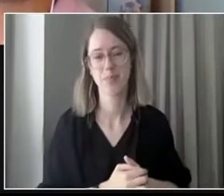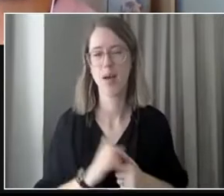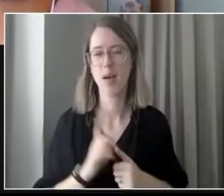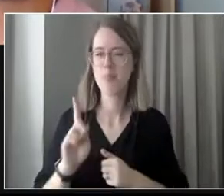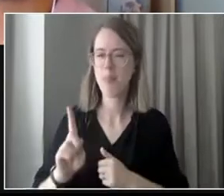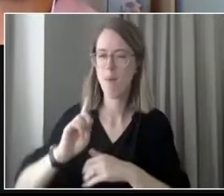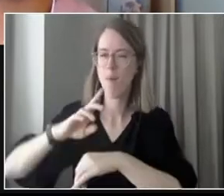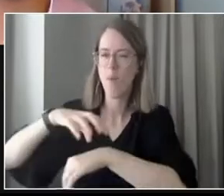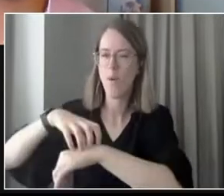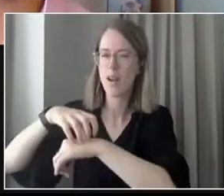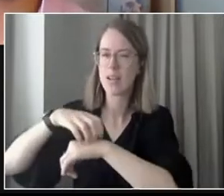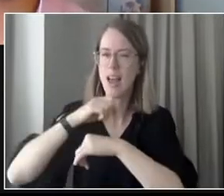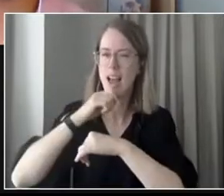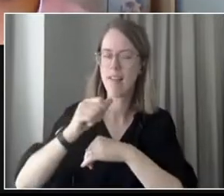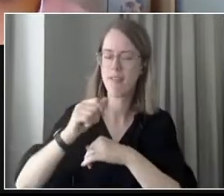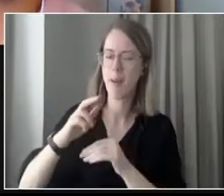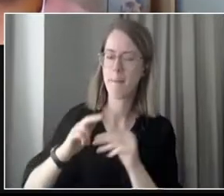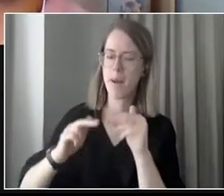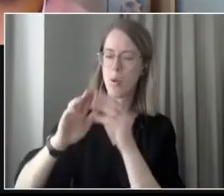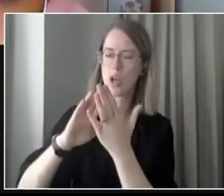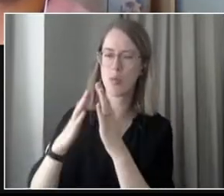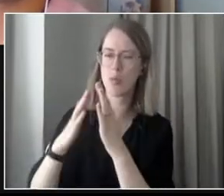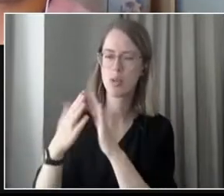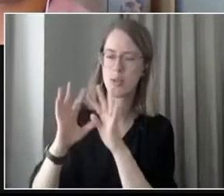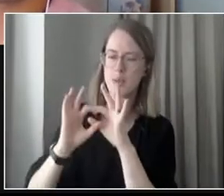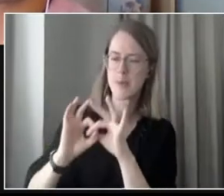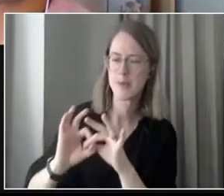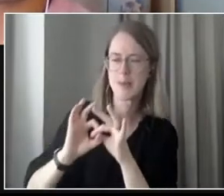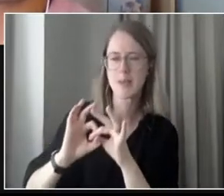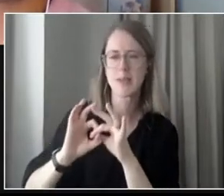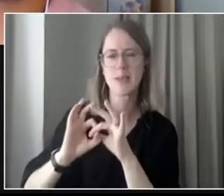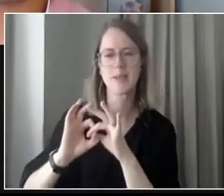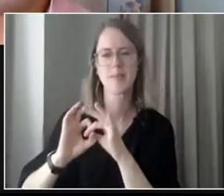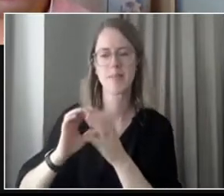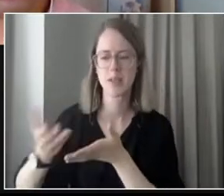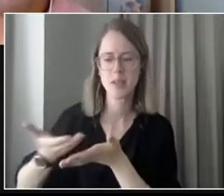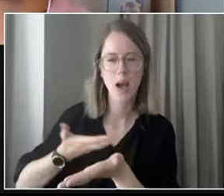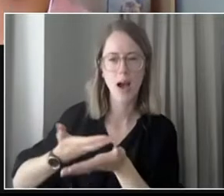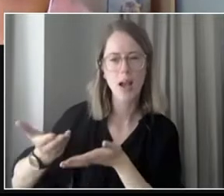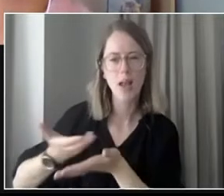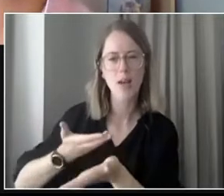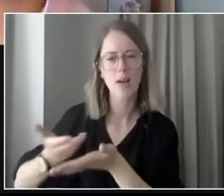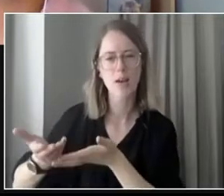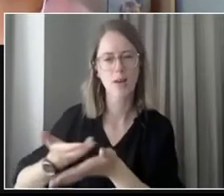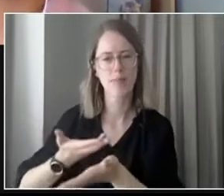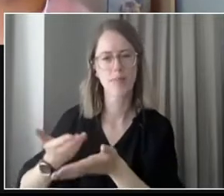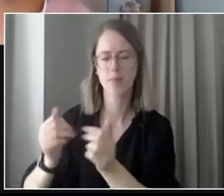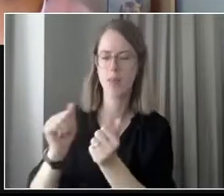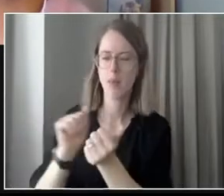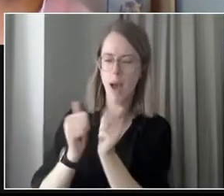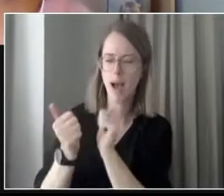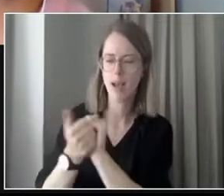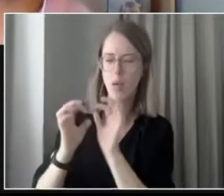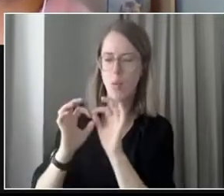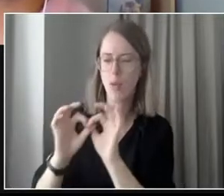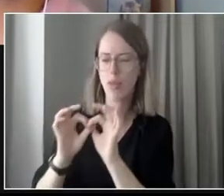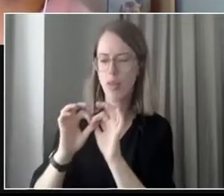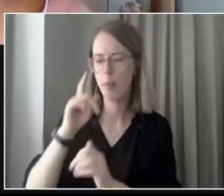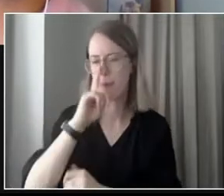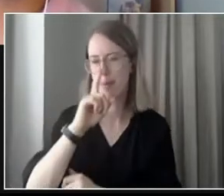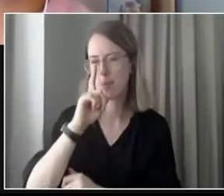organizations that have built community, built relationships, built dialogue, have partnered with people, have put down those